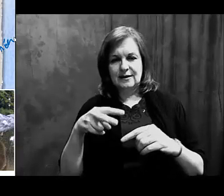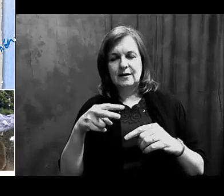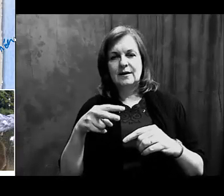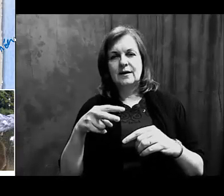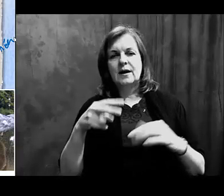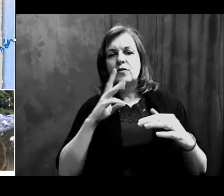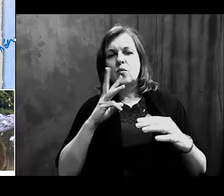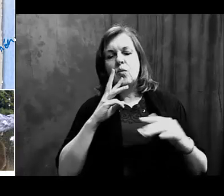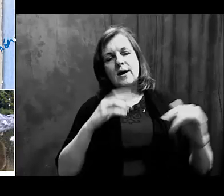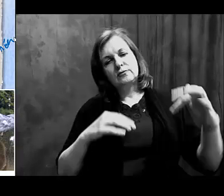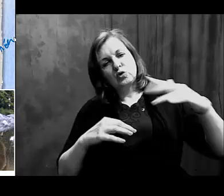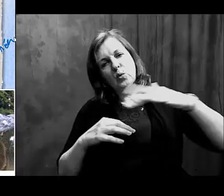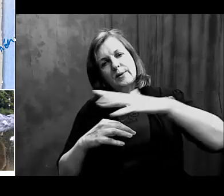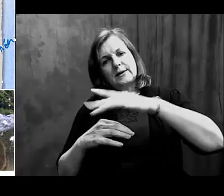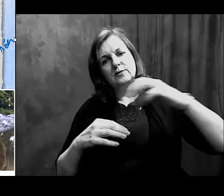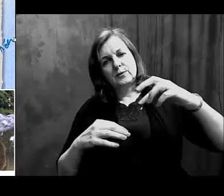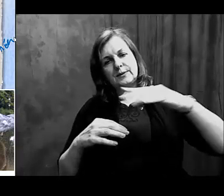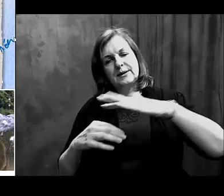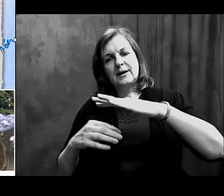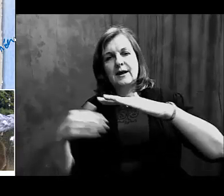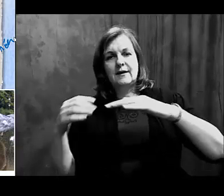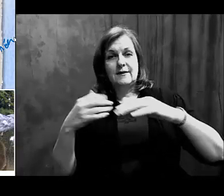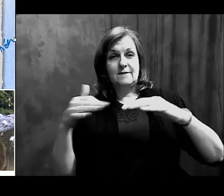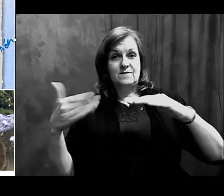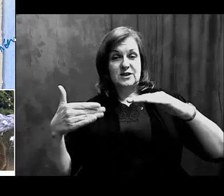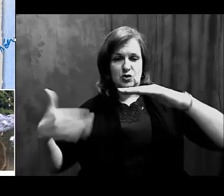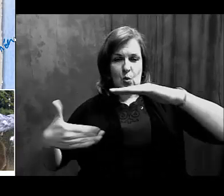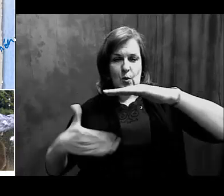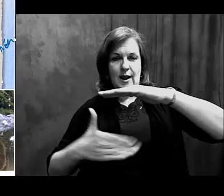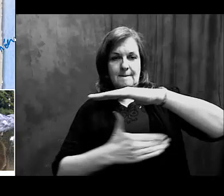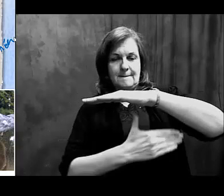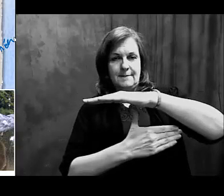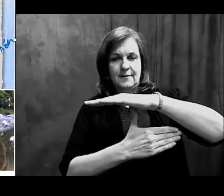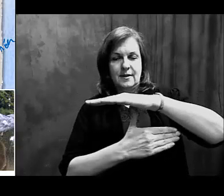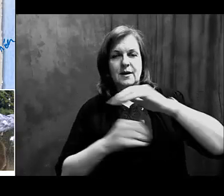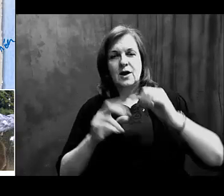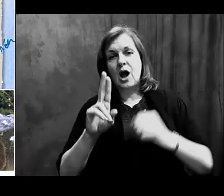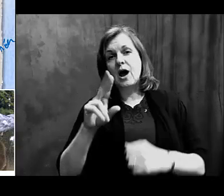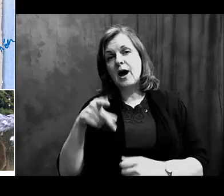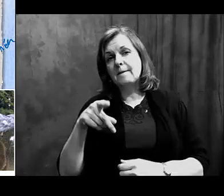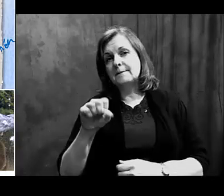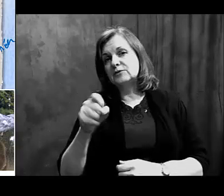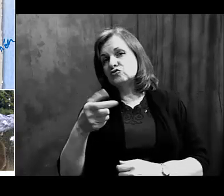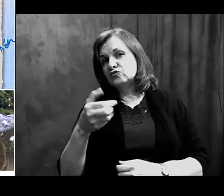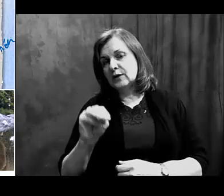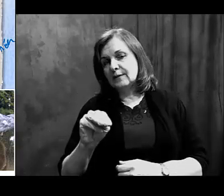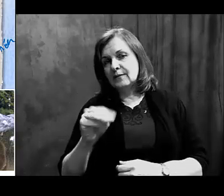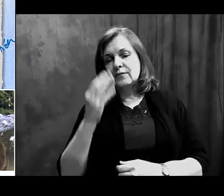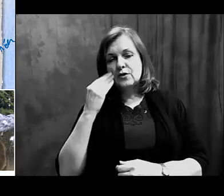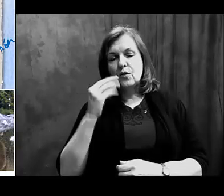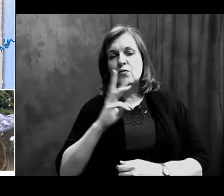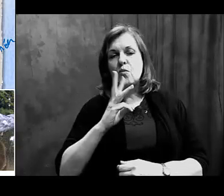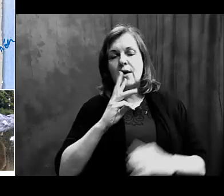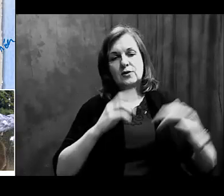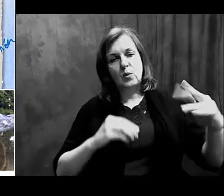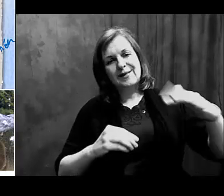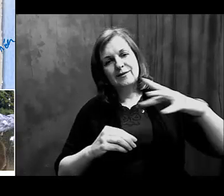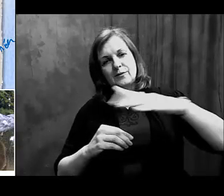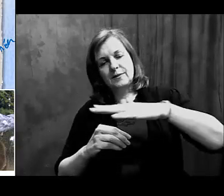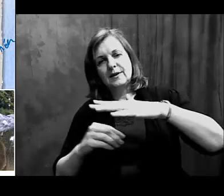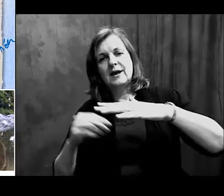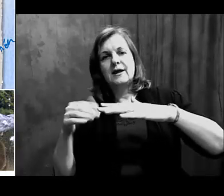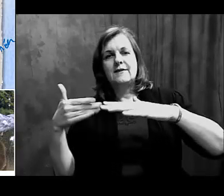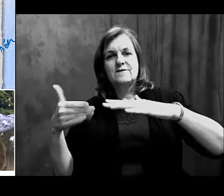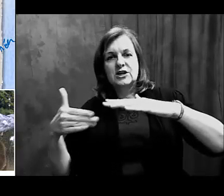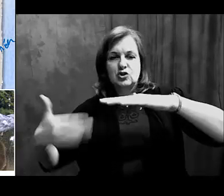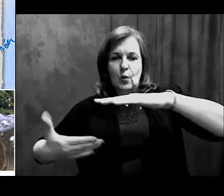at them moving upstream, and so their goal, of course, by moving upstream, the current is moving in the direction of the arrow